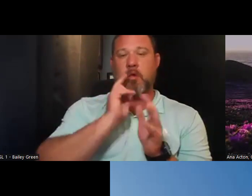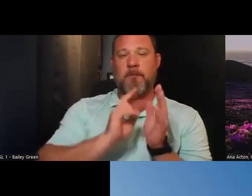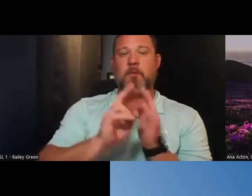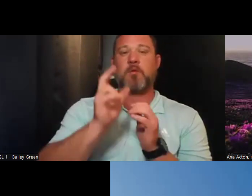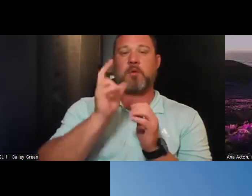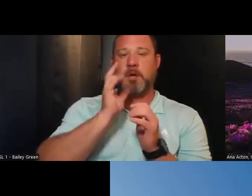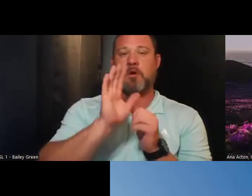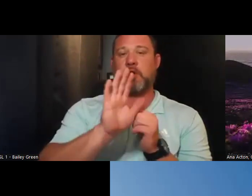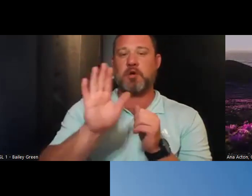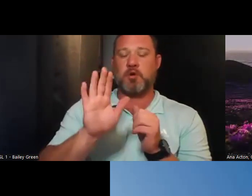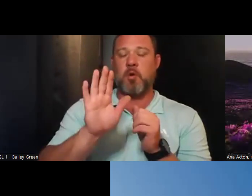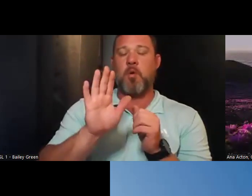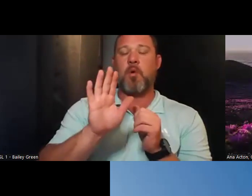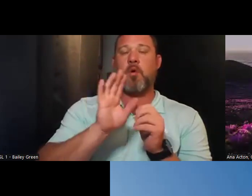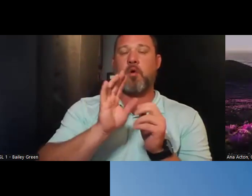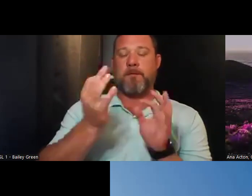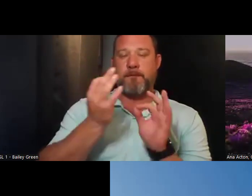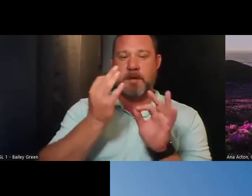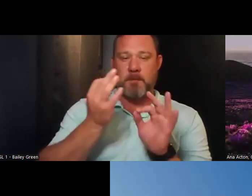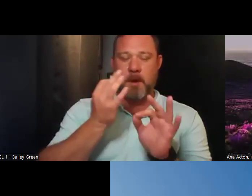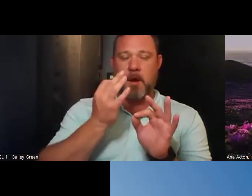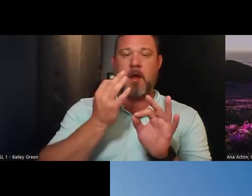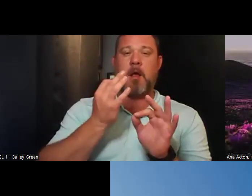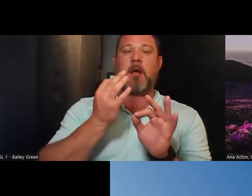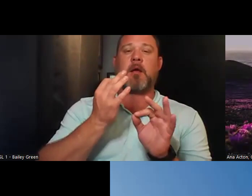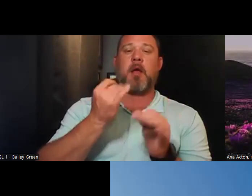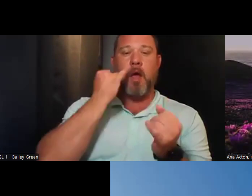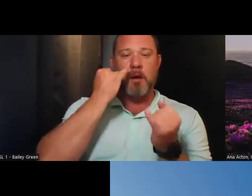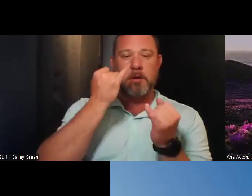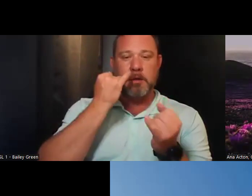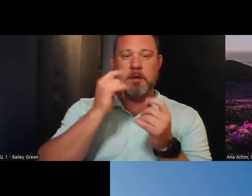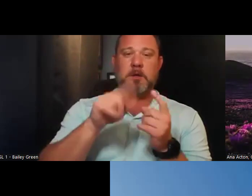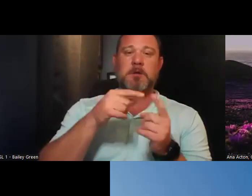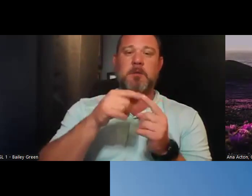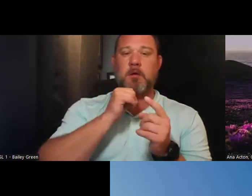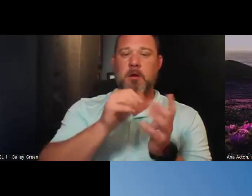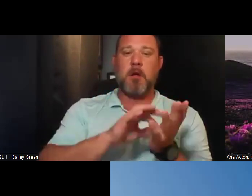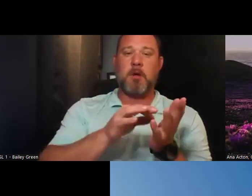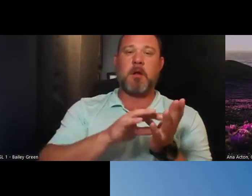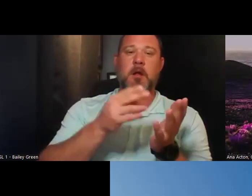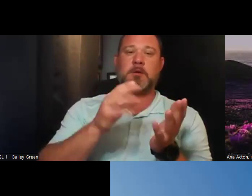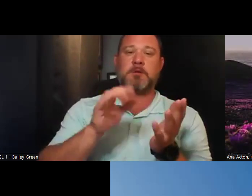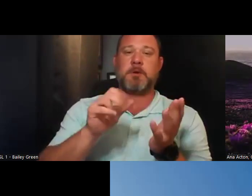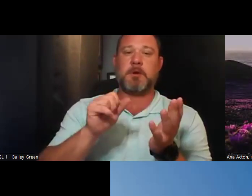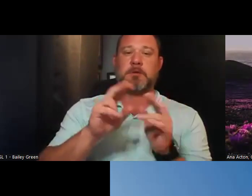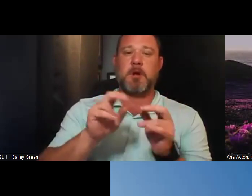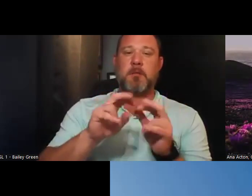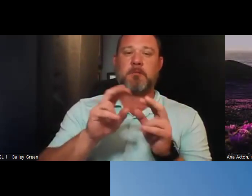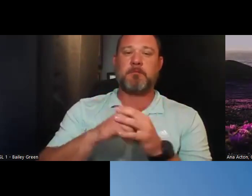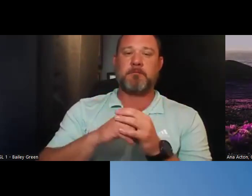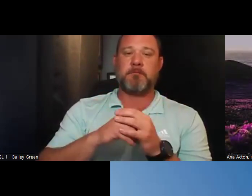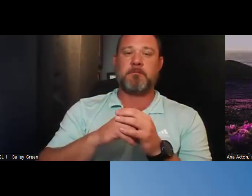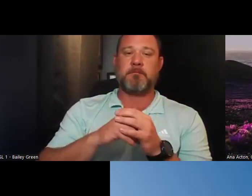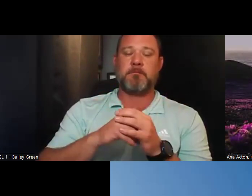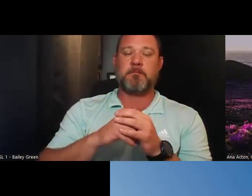hearing your reactions, feedback, and ideas around the non-Medi-Cal HCBS Gap Analysis.